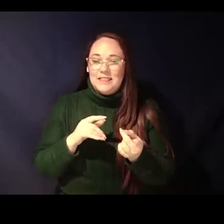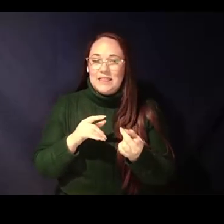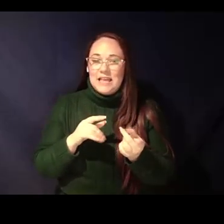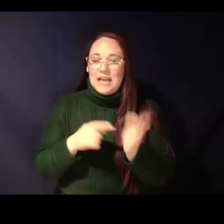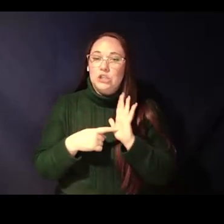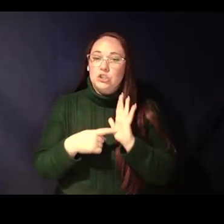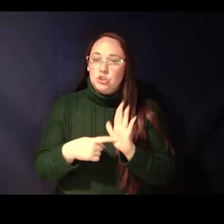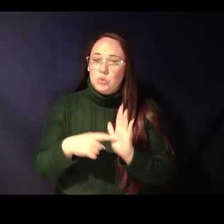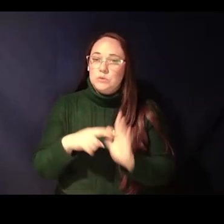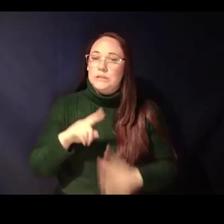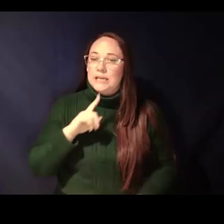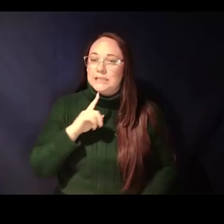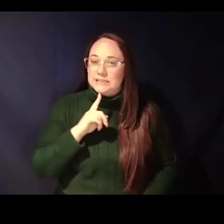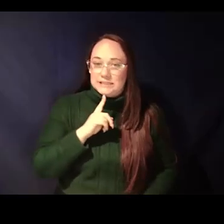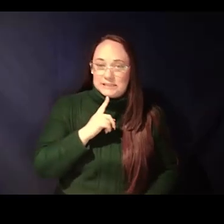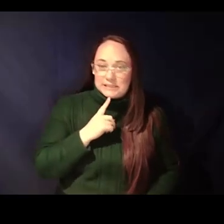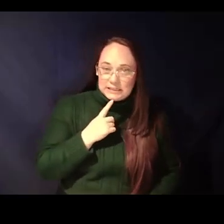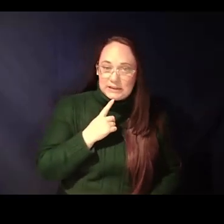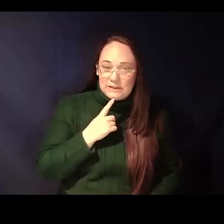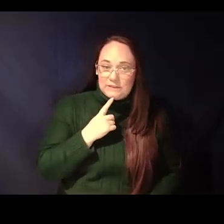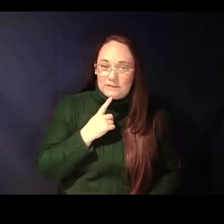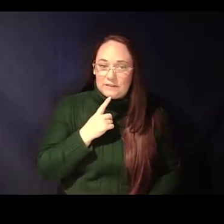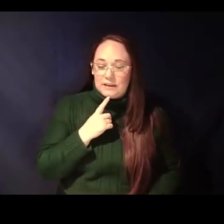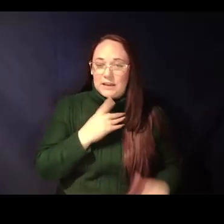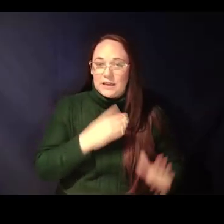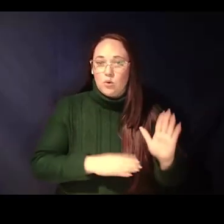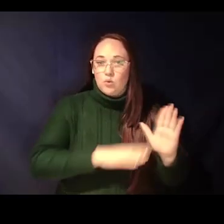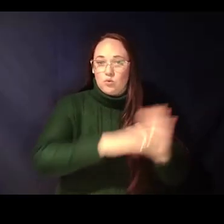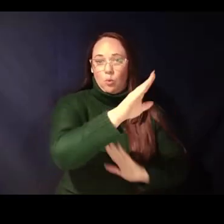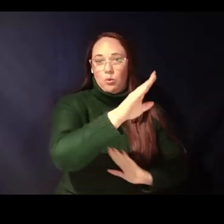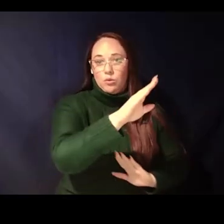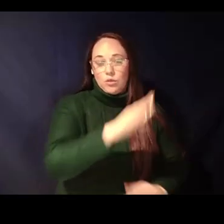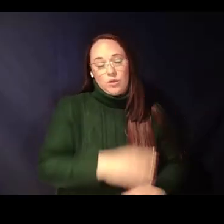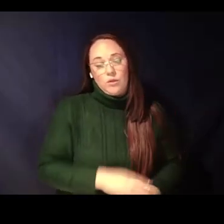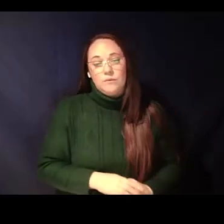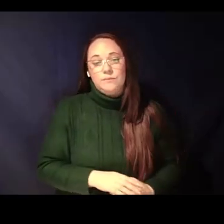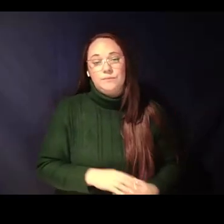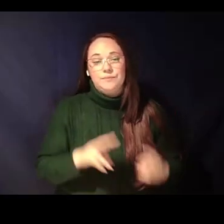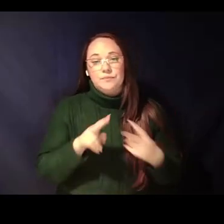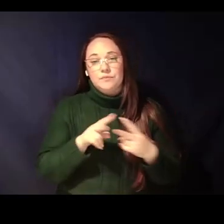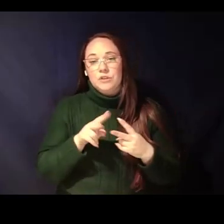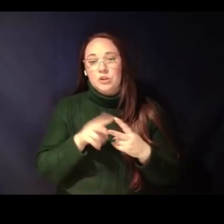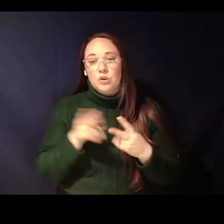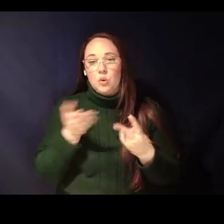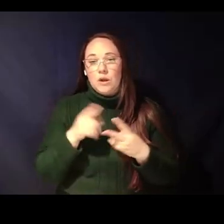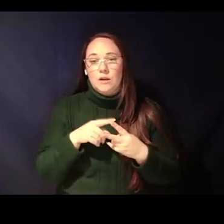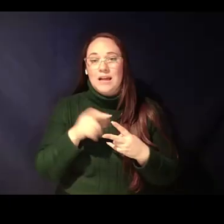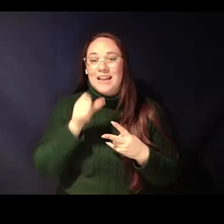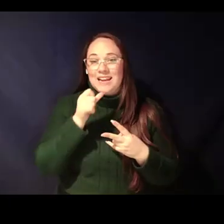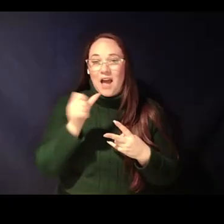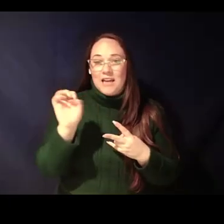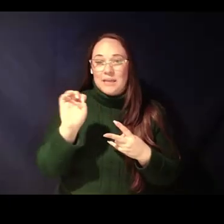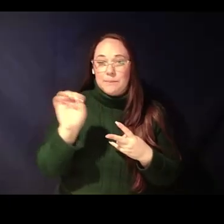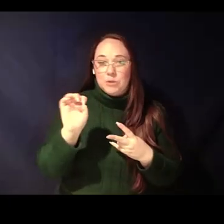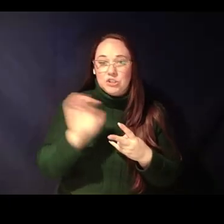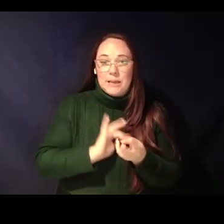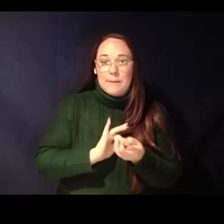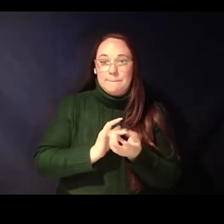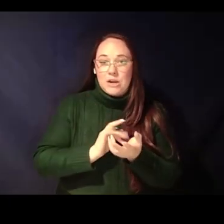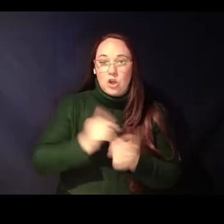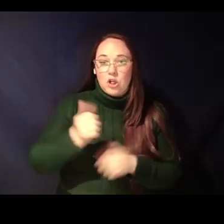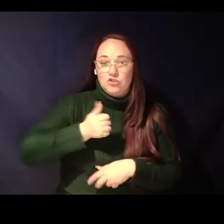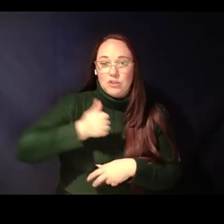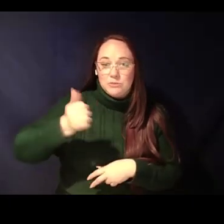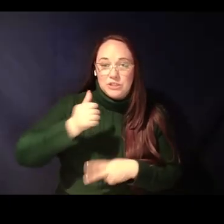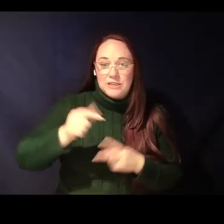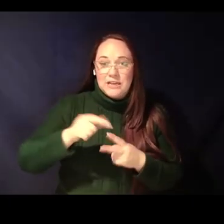a significant amount of growth. These two services are non-emergency medical transportation,